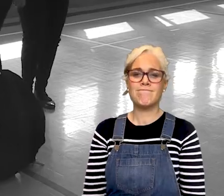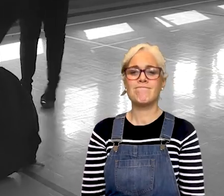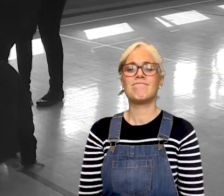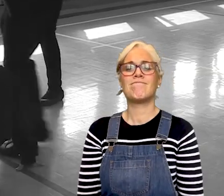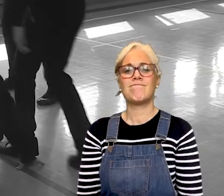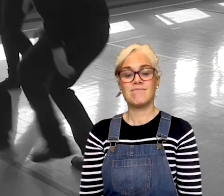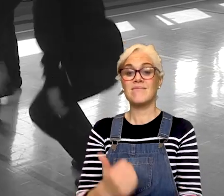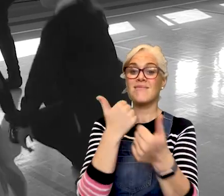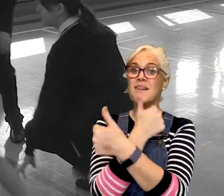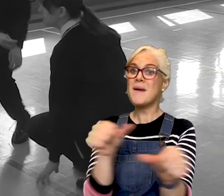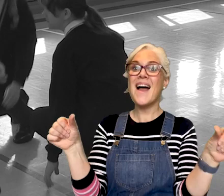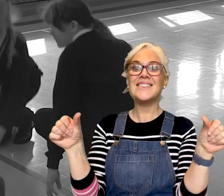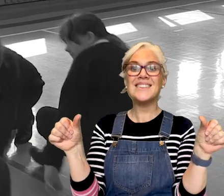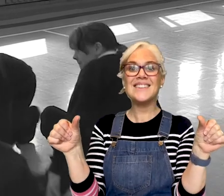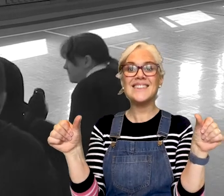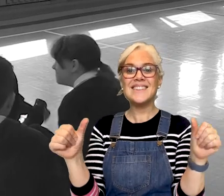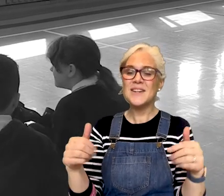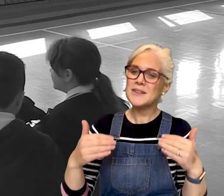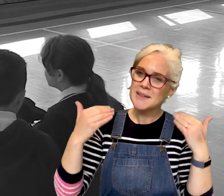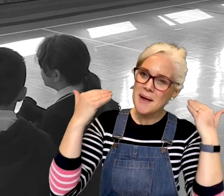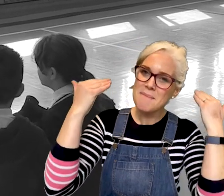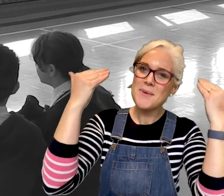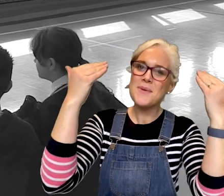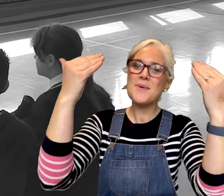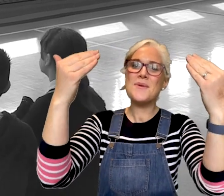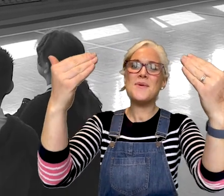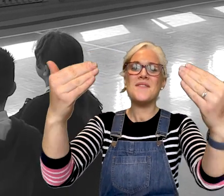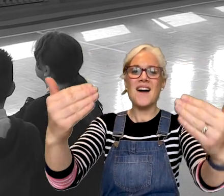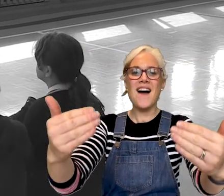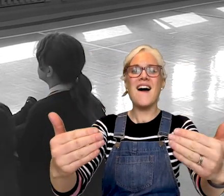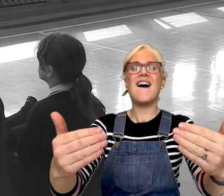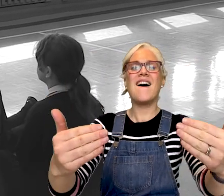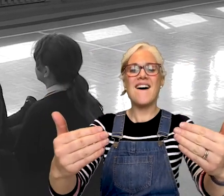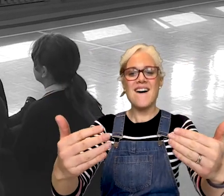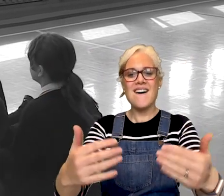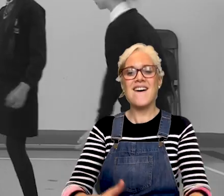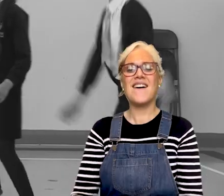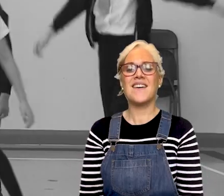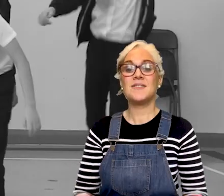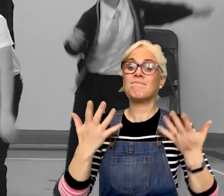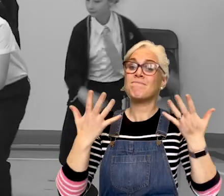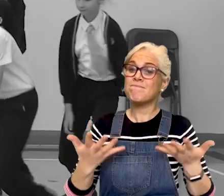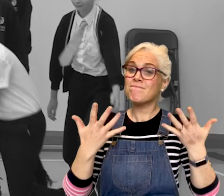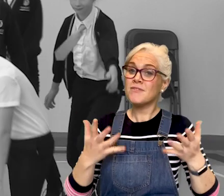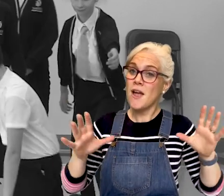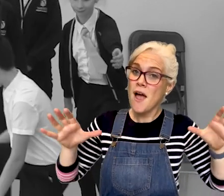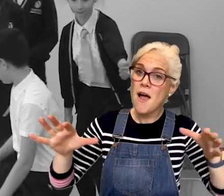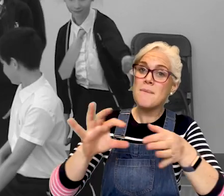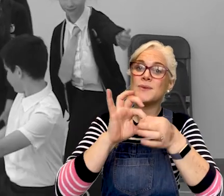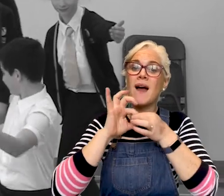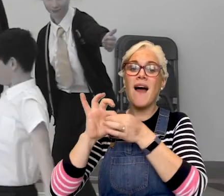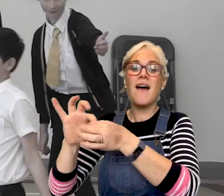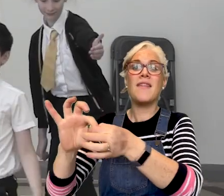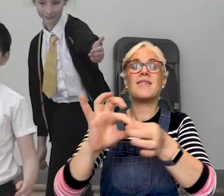overcome, yet we made it, now we're moving on. But it's time to